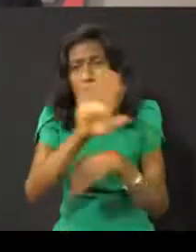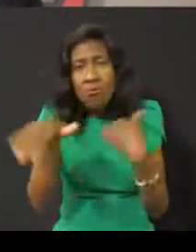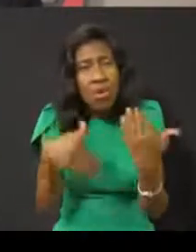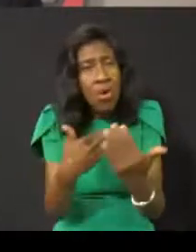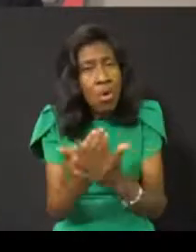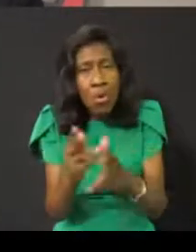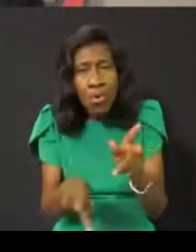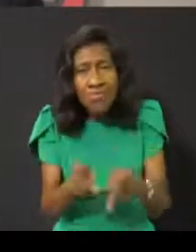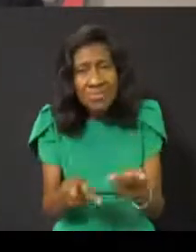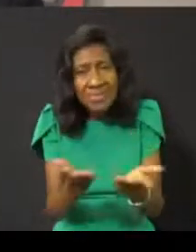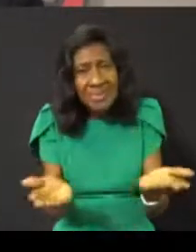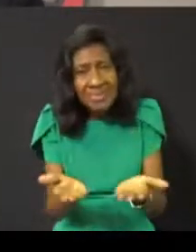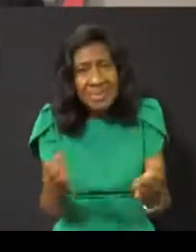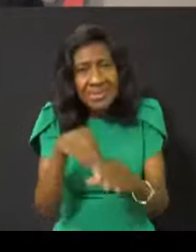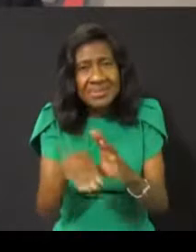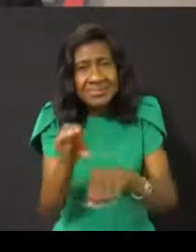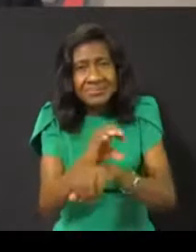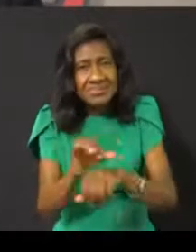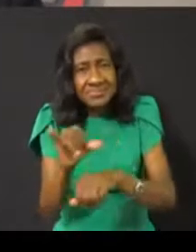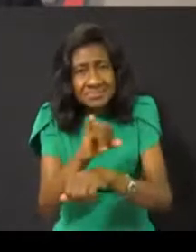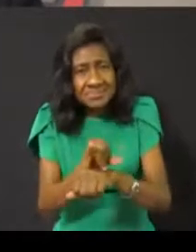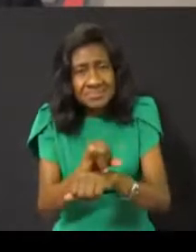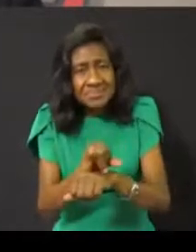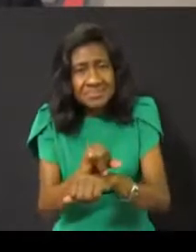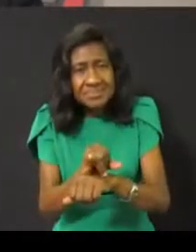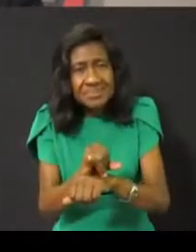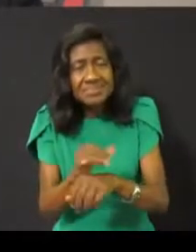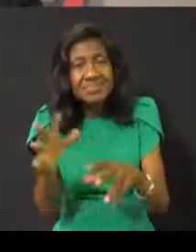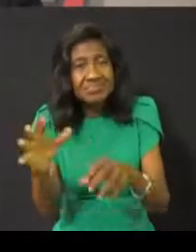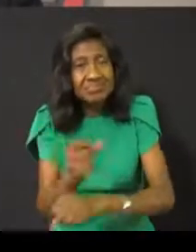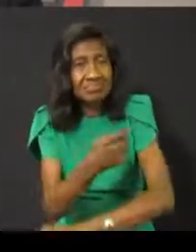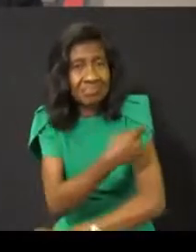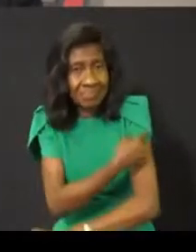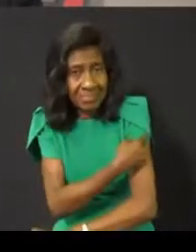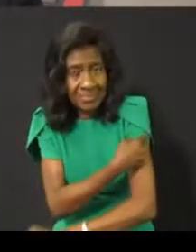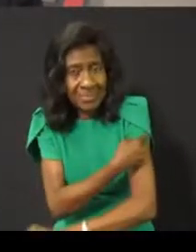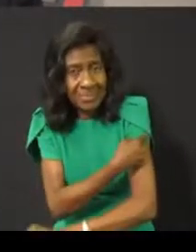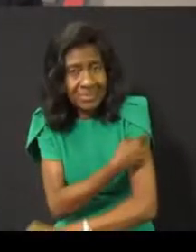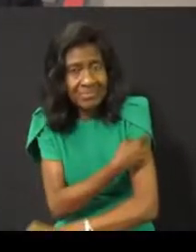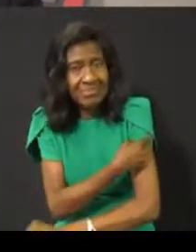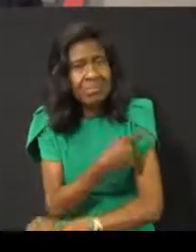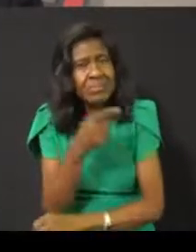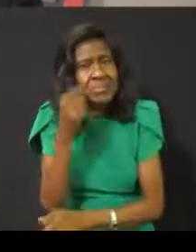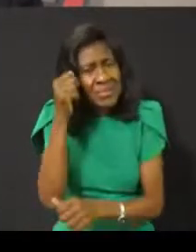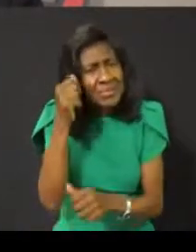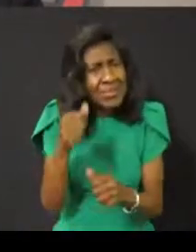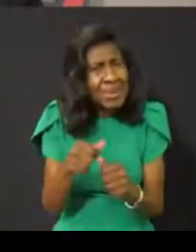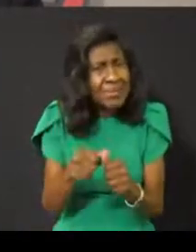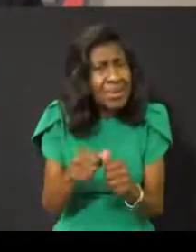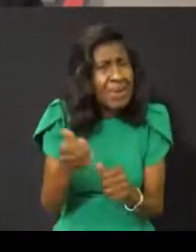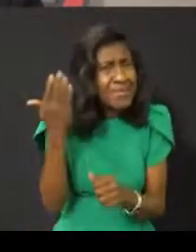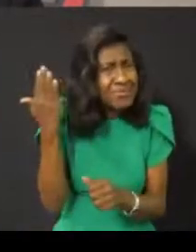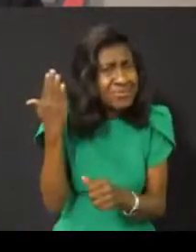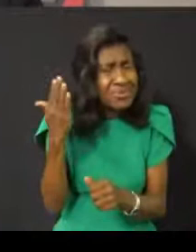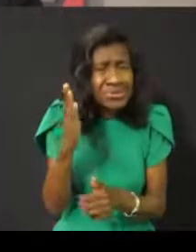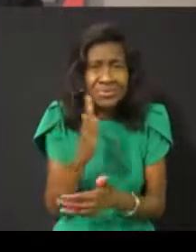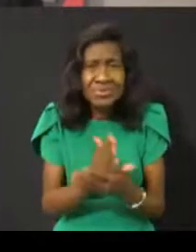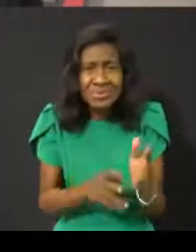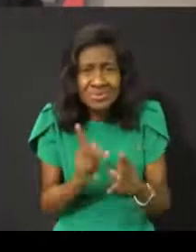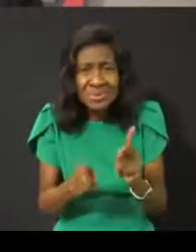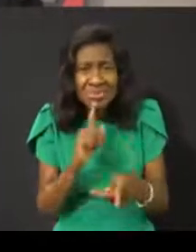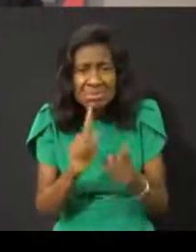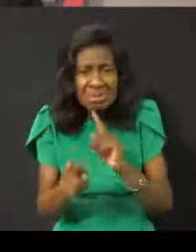79%, folks. Remember back over the past weeks and months when there were those who said we couldn't achieve